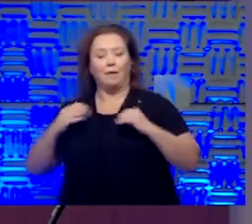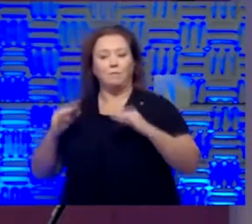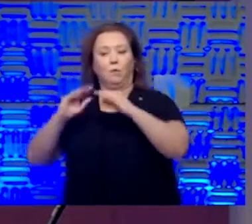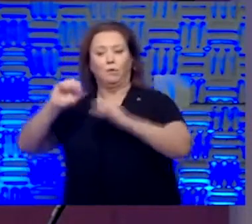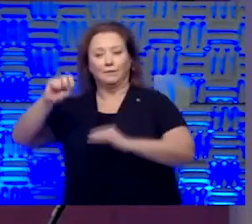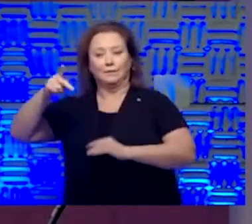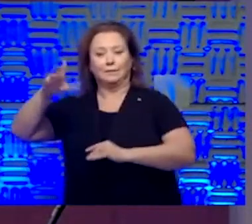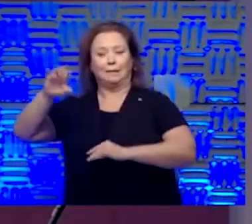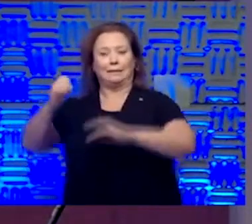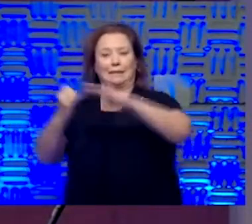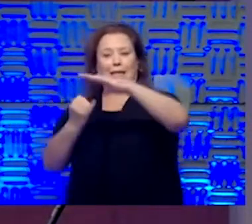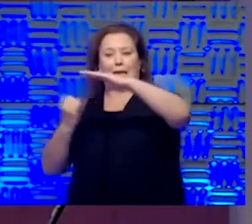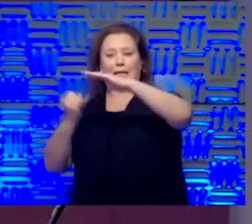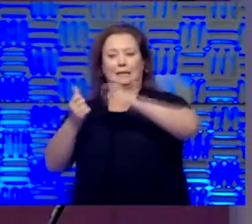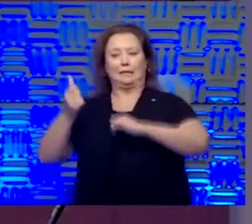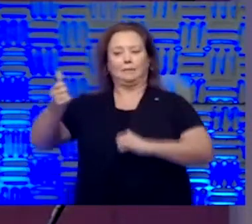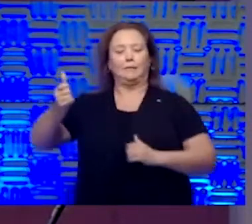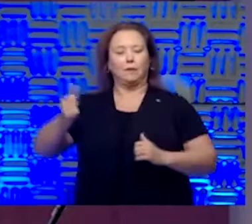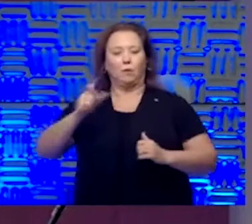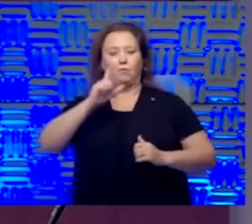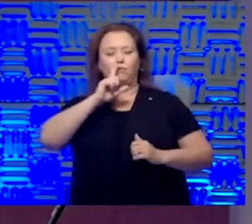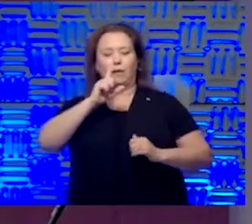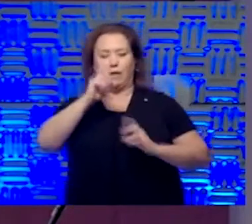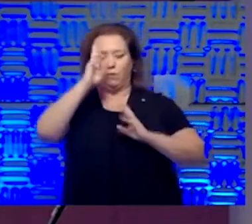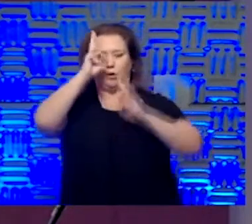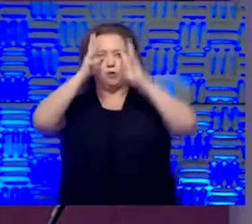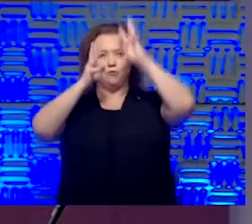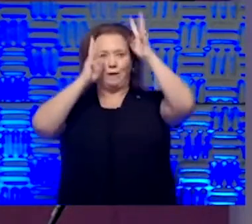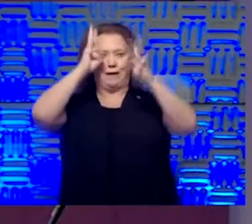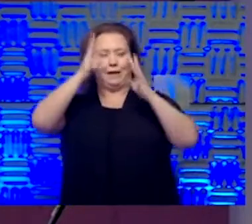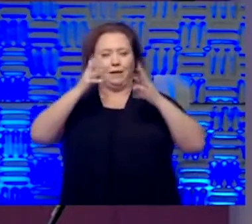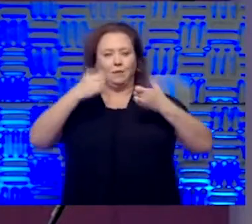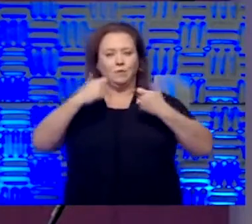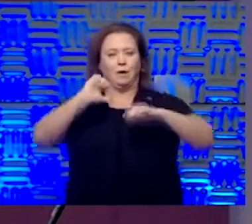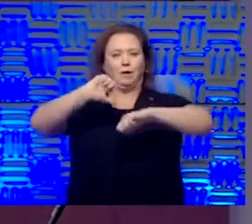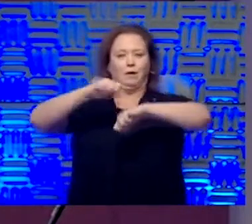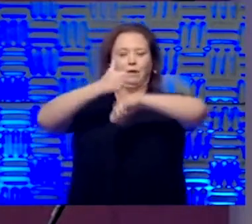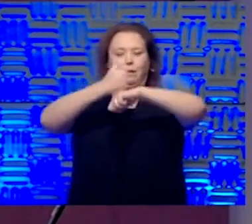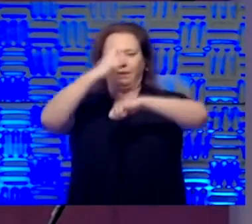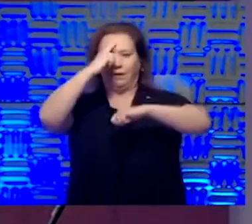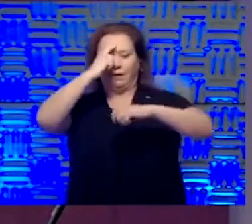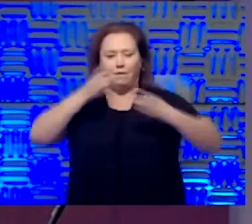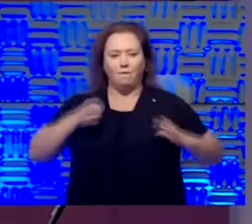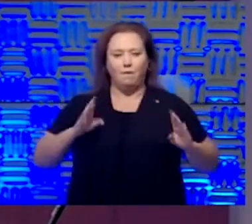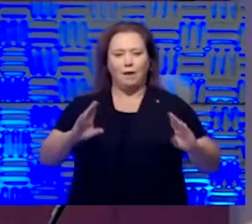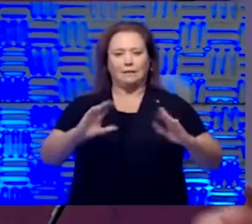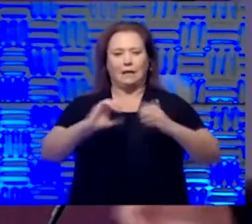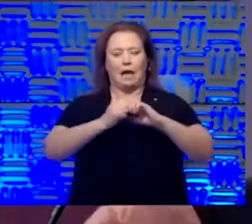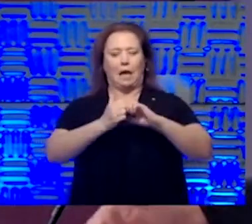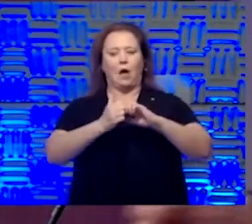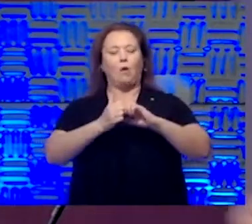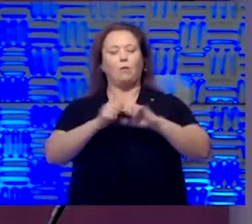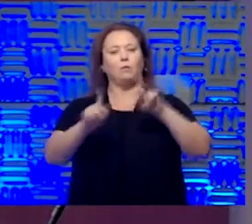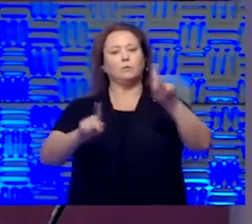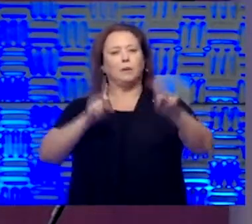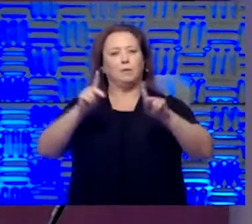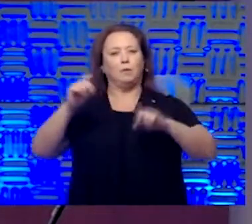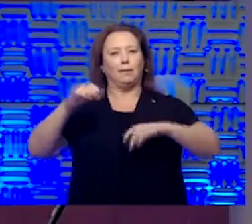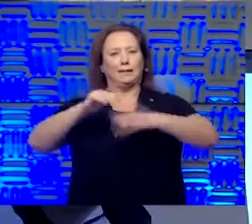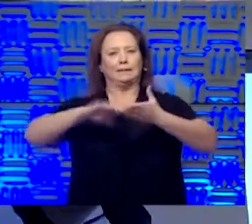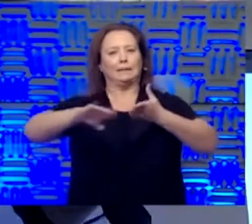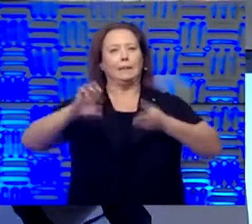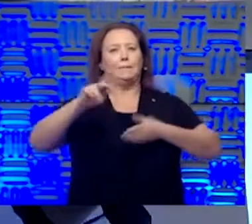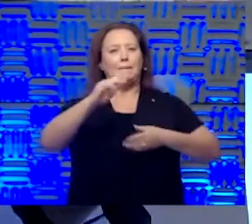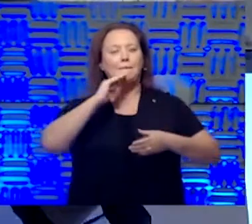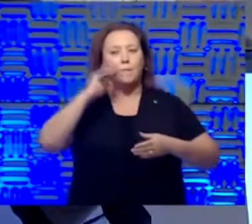they can self-isolate. And so we really had to be a little more creative and a lot more thoughtful in how we get those individuals home from that